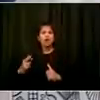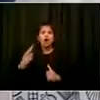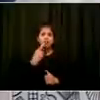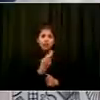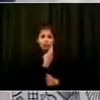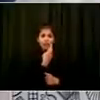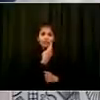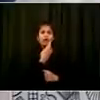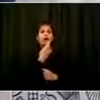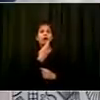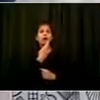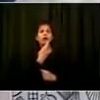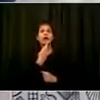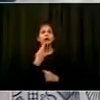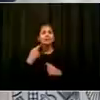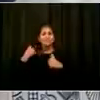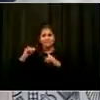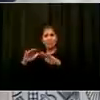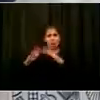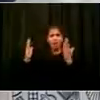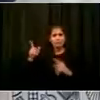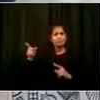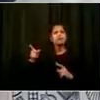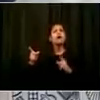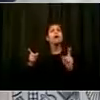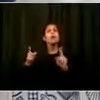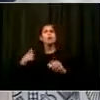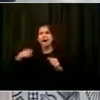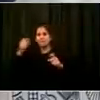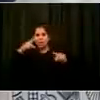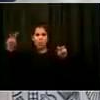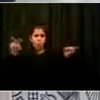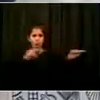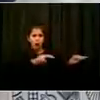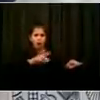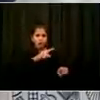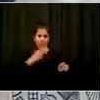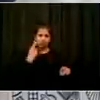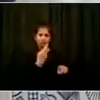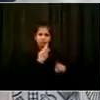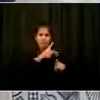it's just a matter of time. It's very likely to be in the next week or two.